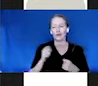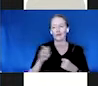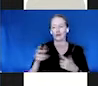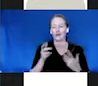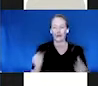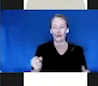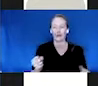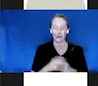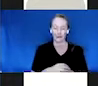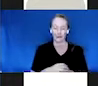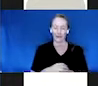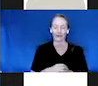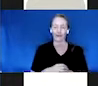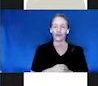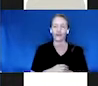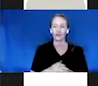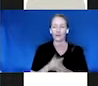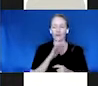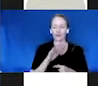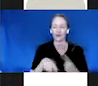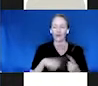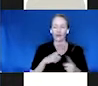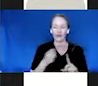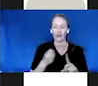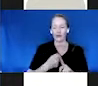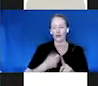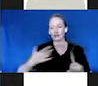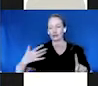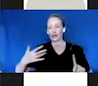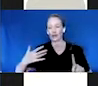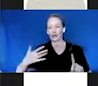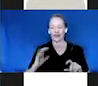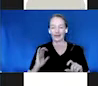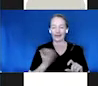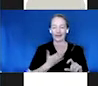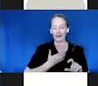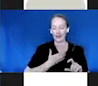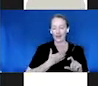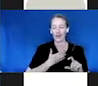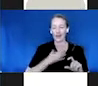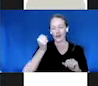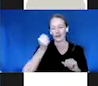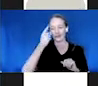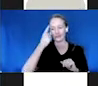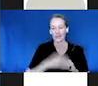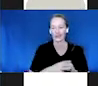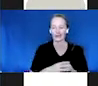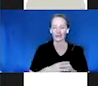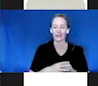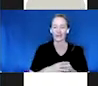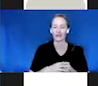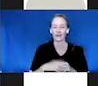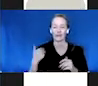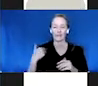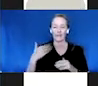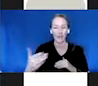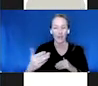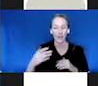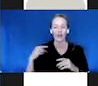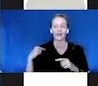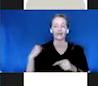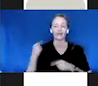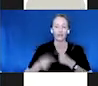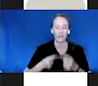by talking about expanding our sort of conceptual framework beyond genetics and behavior toward